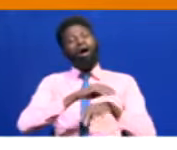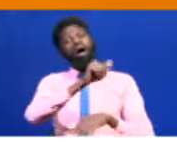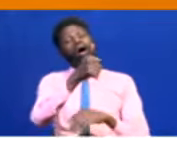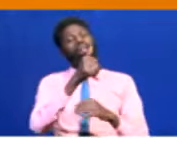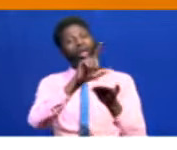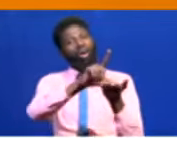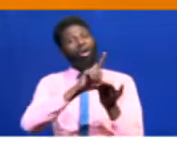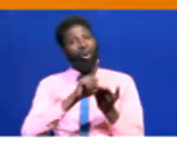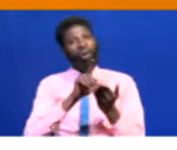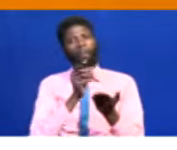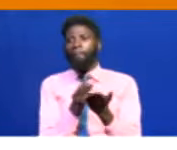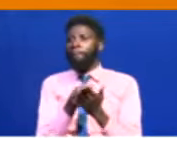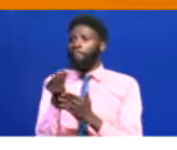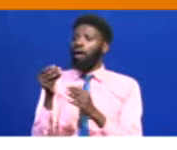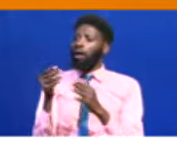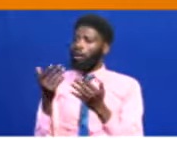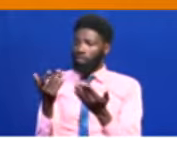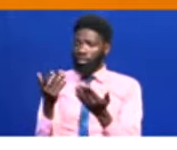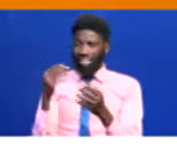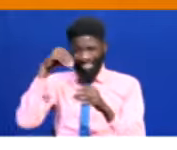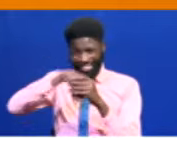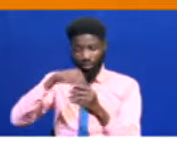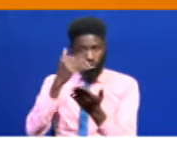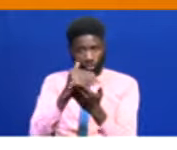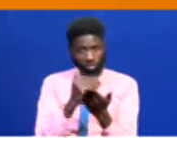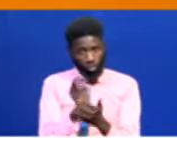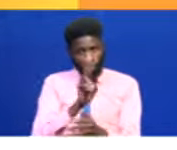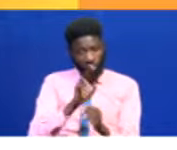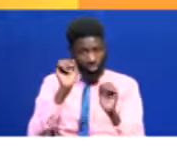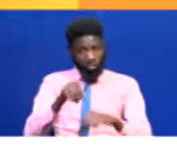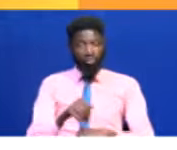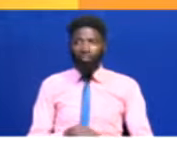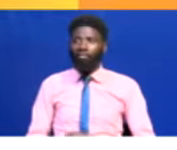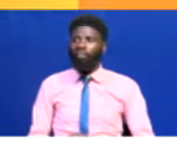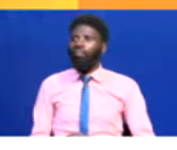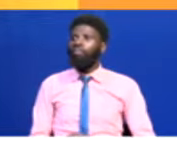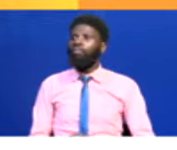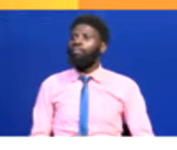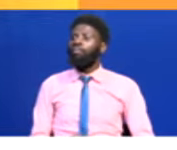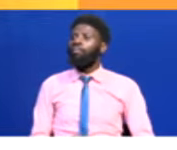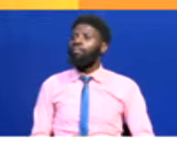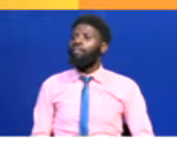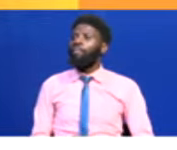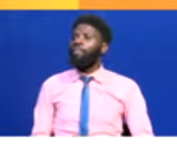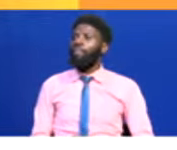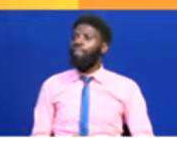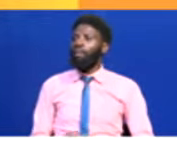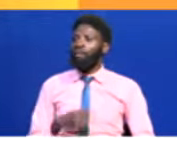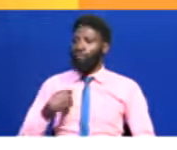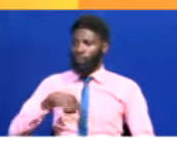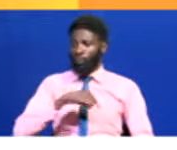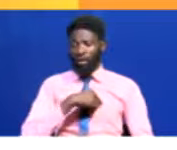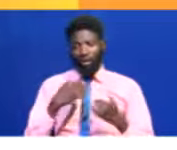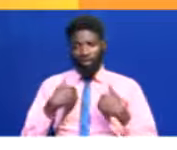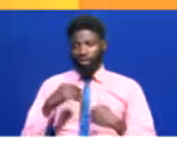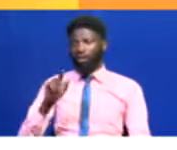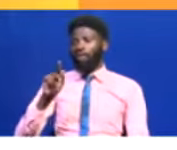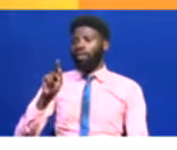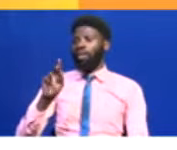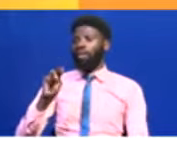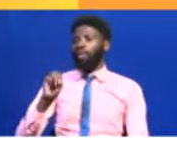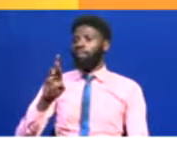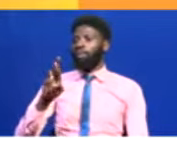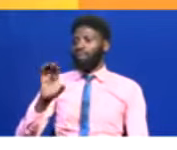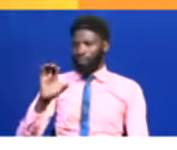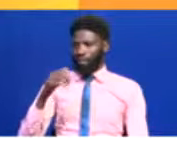home within yeah. the program? Yes, you can. Of course, you know, we have the KMRC, as you had mentioned. We also